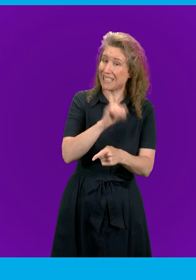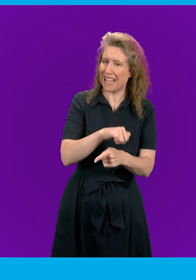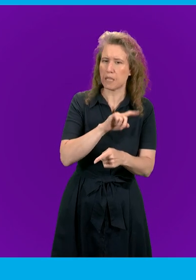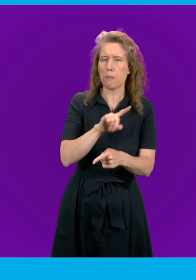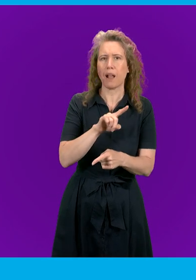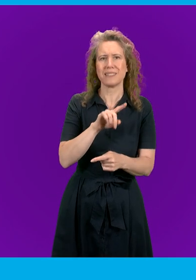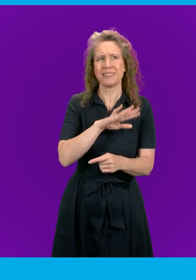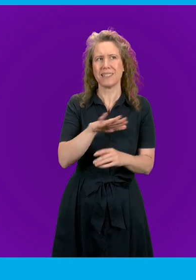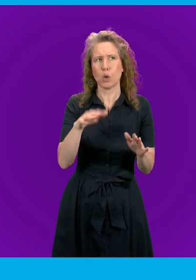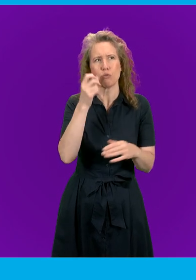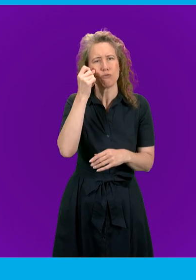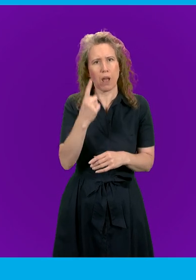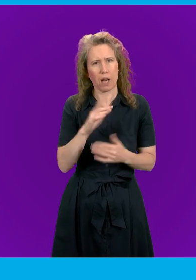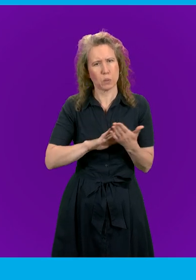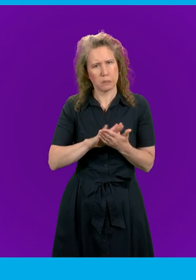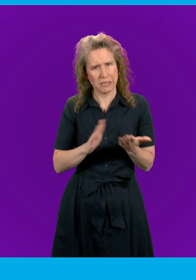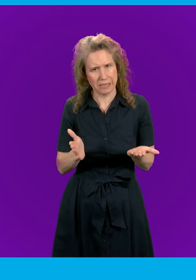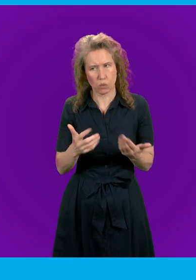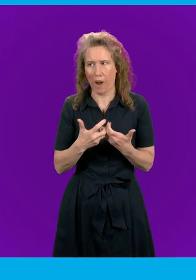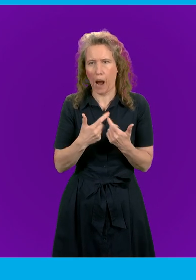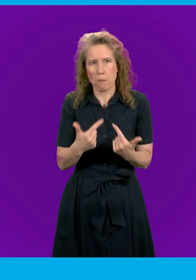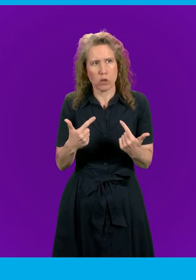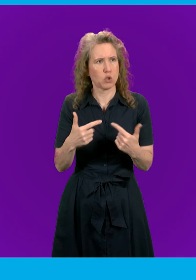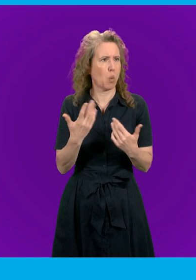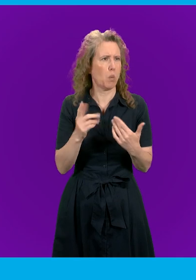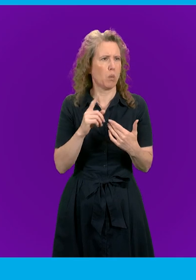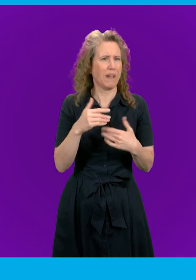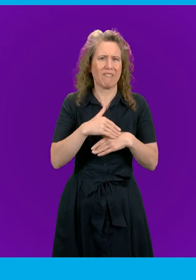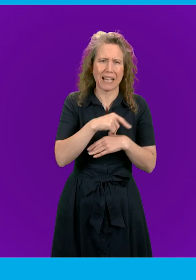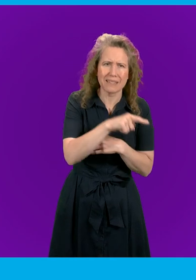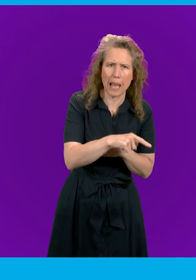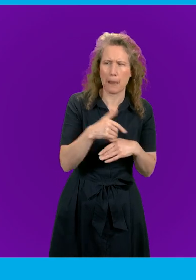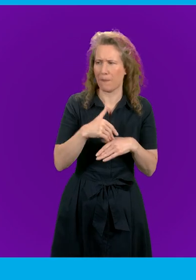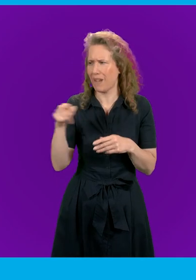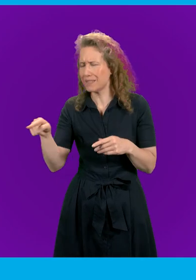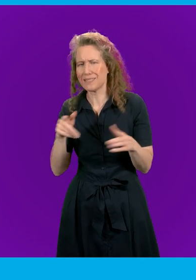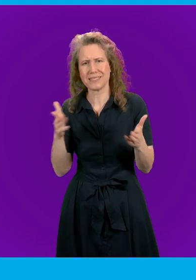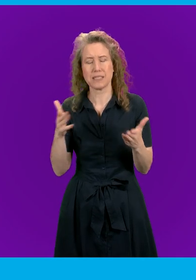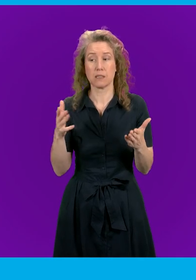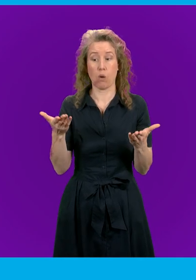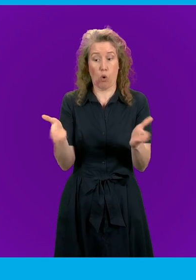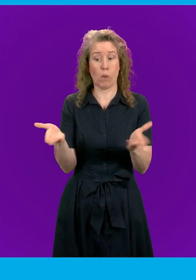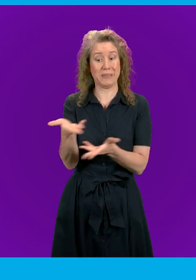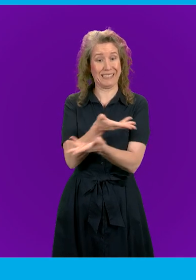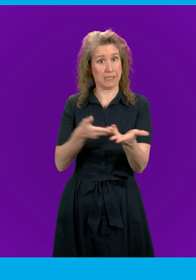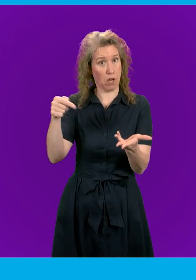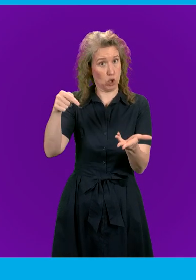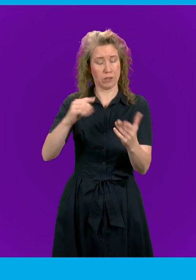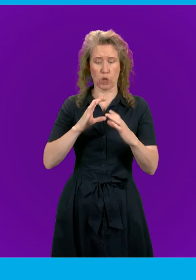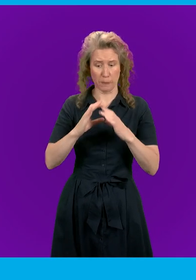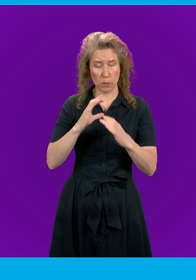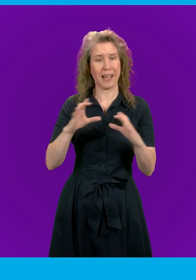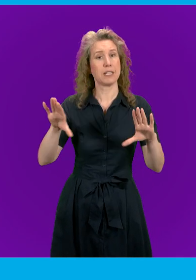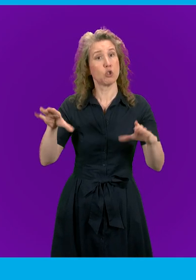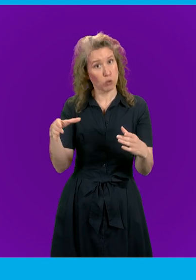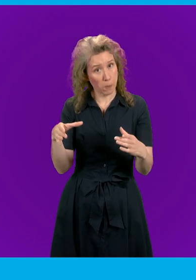don't realise what it is or how it affects them. So I think having this discussion and being able to communicate in